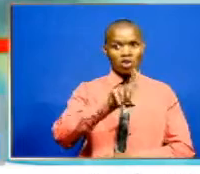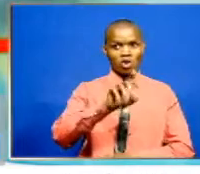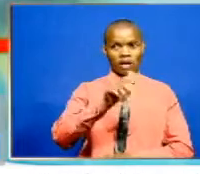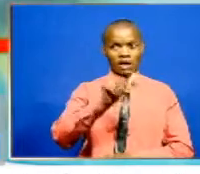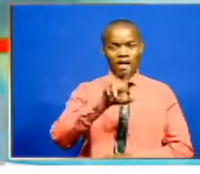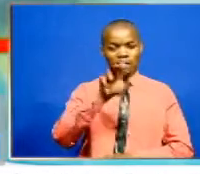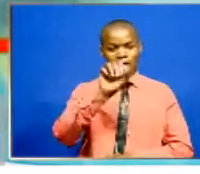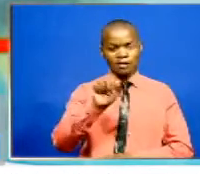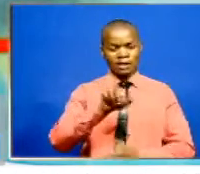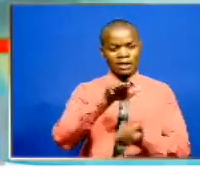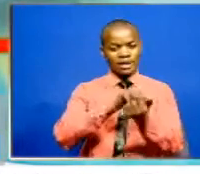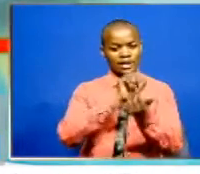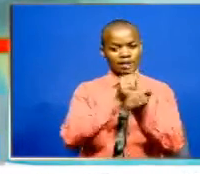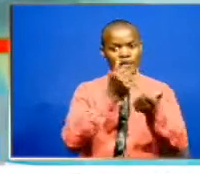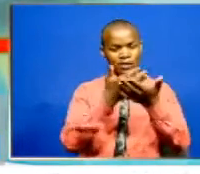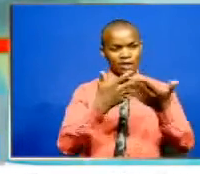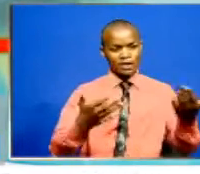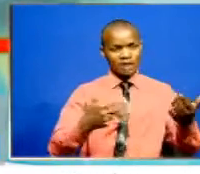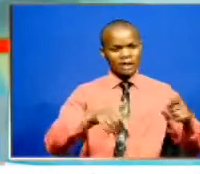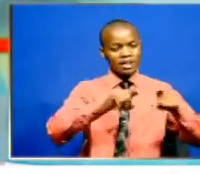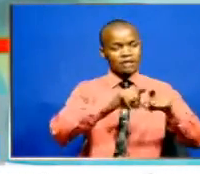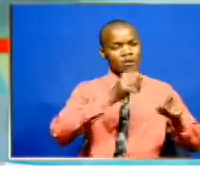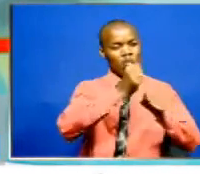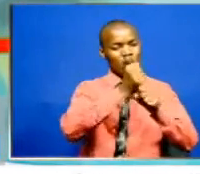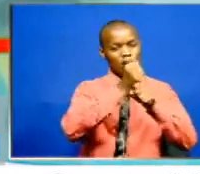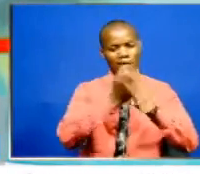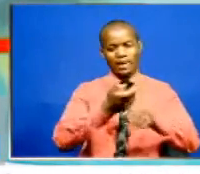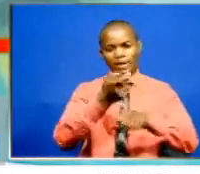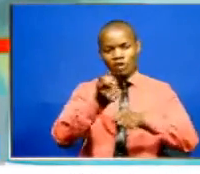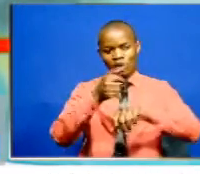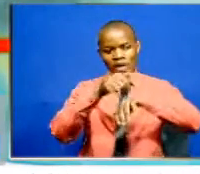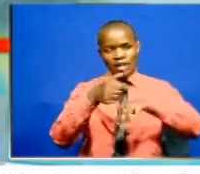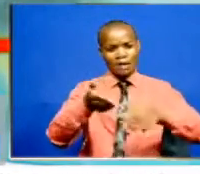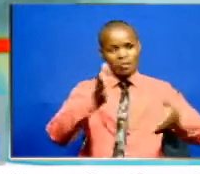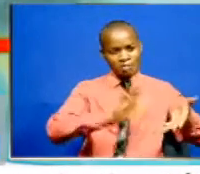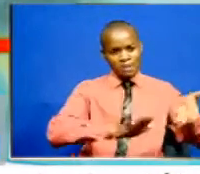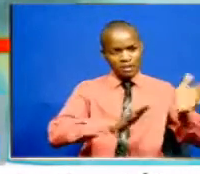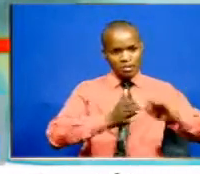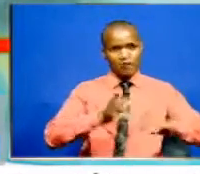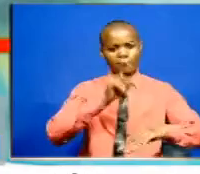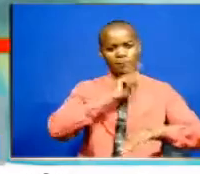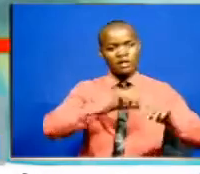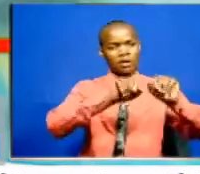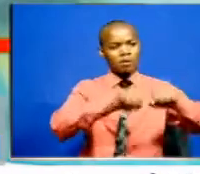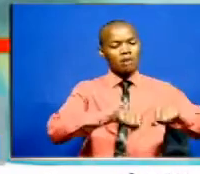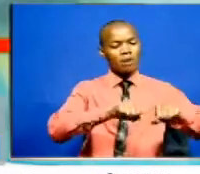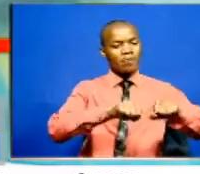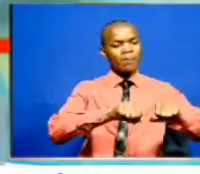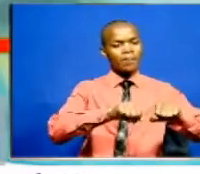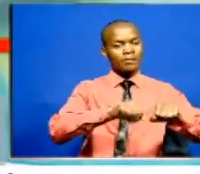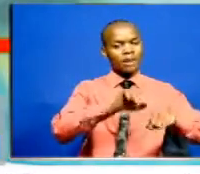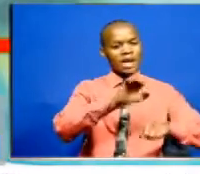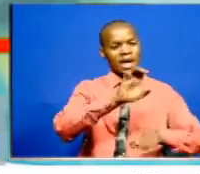we have seen very few efforts in the restorations of this great ecosystem.